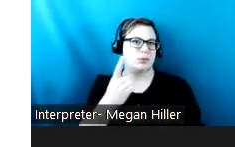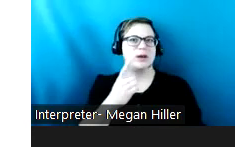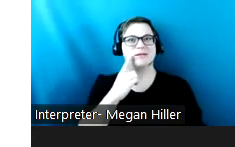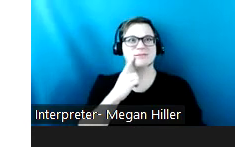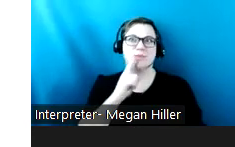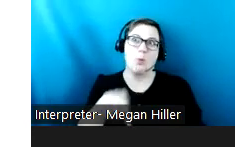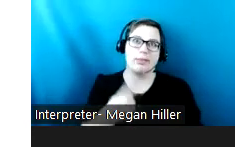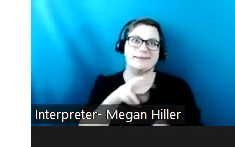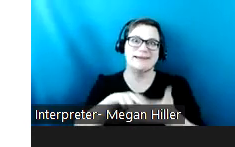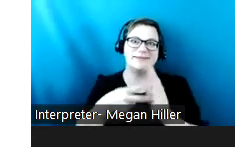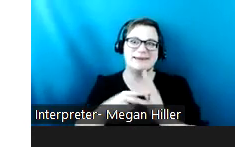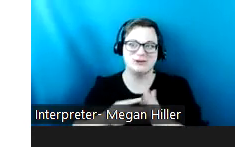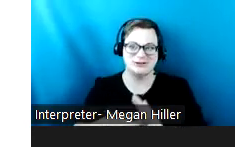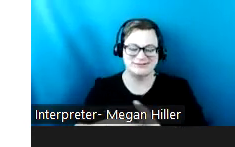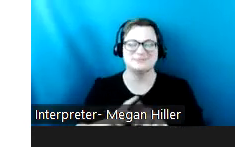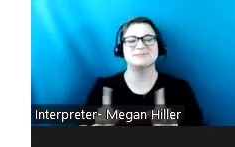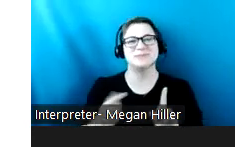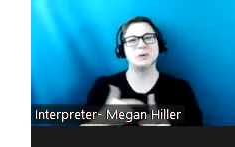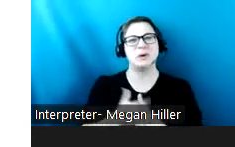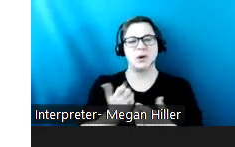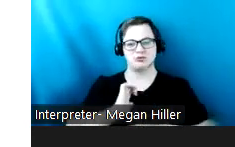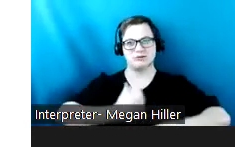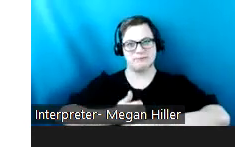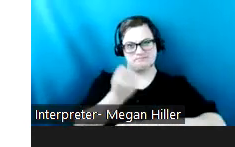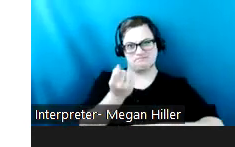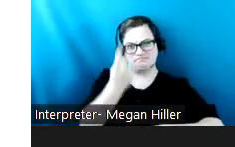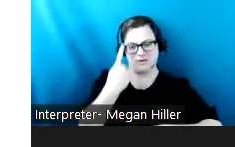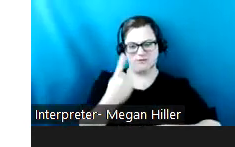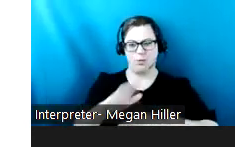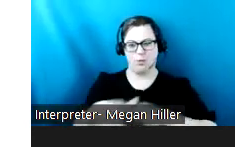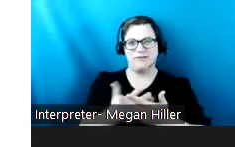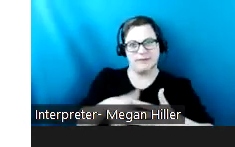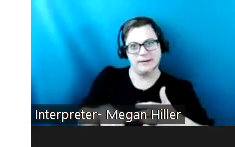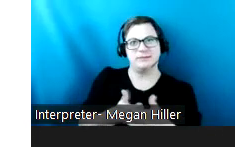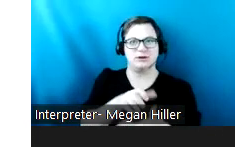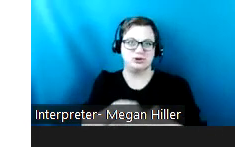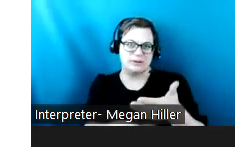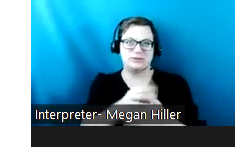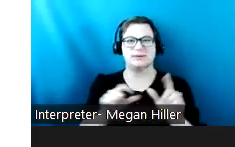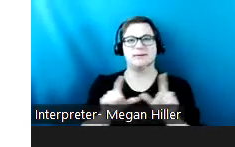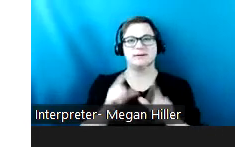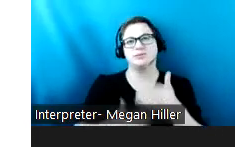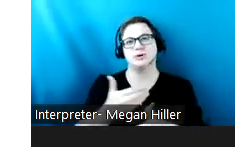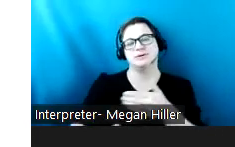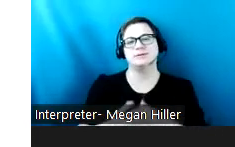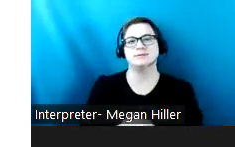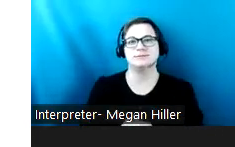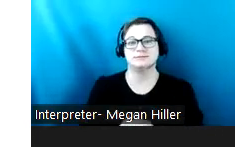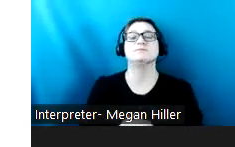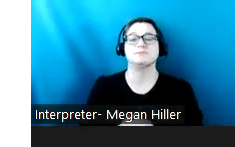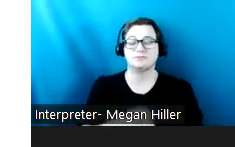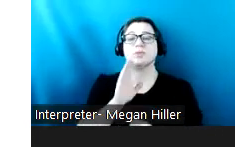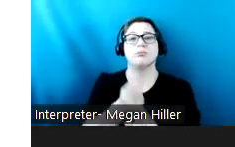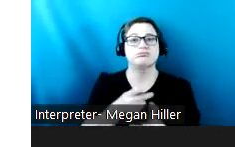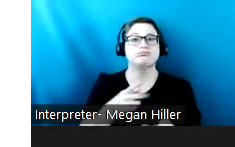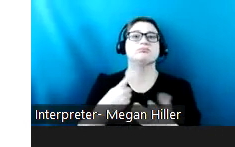Really what we're trying to do is set a foundation for our updated chapters and licensing process. And we'll talk a little bit more about each of